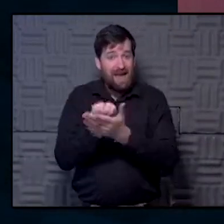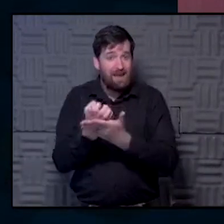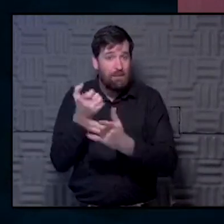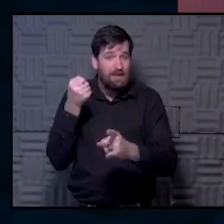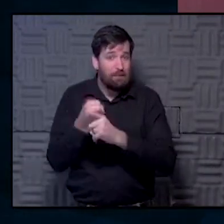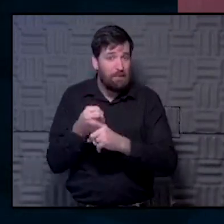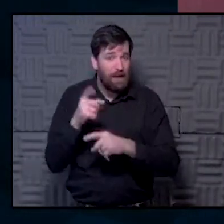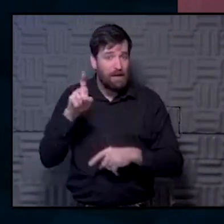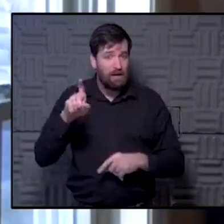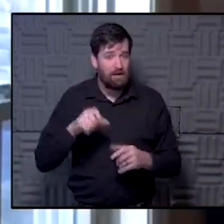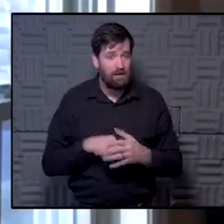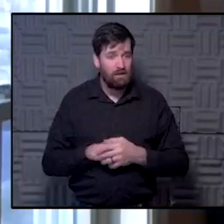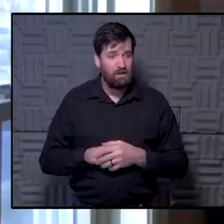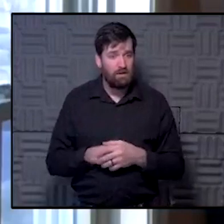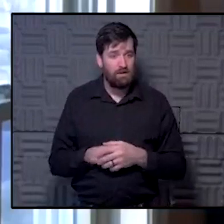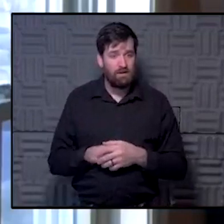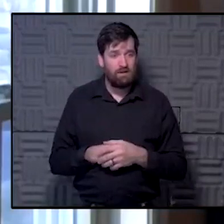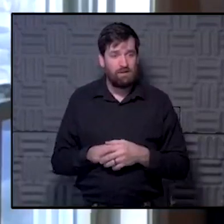in?